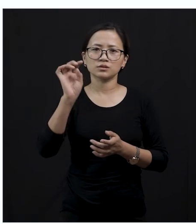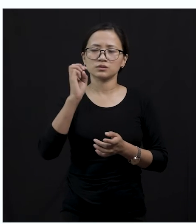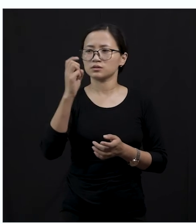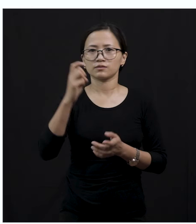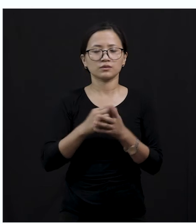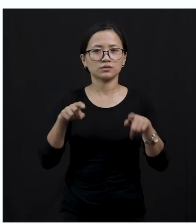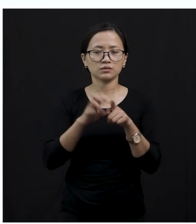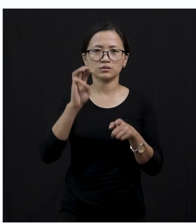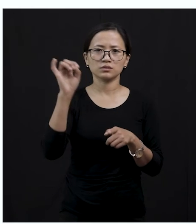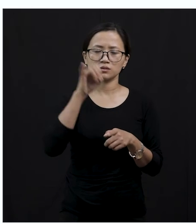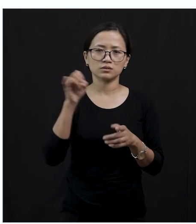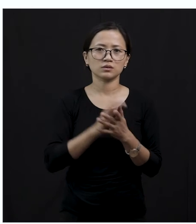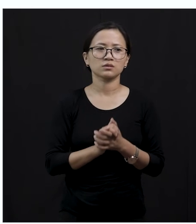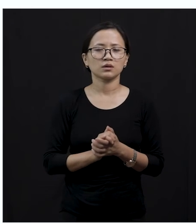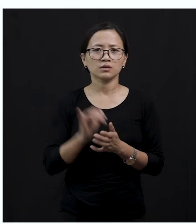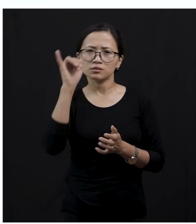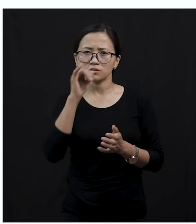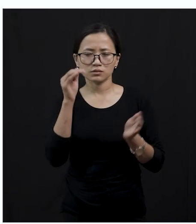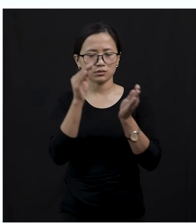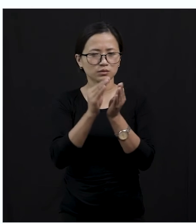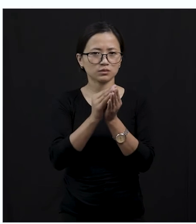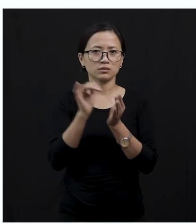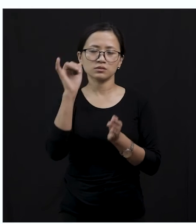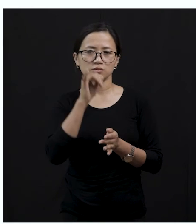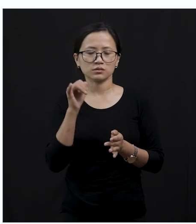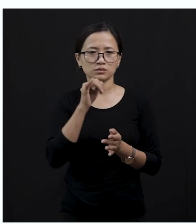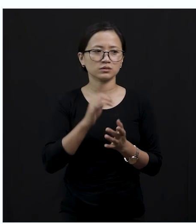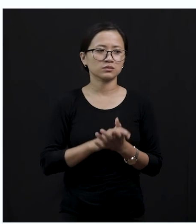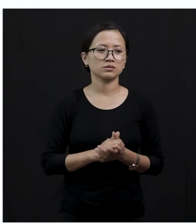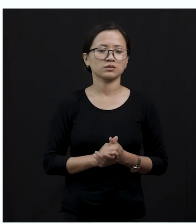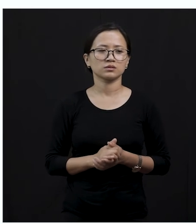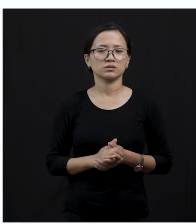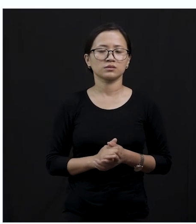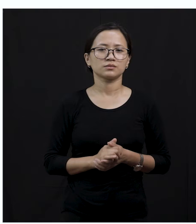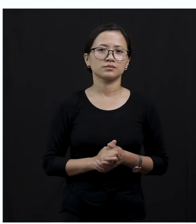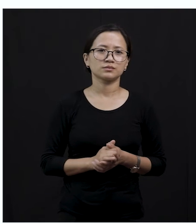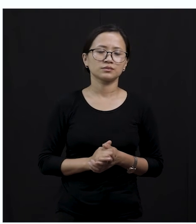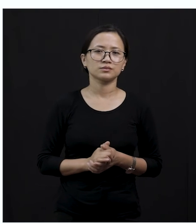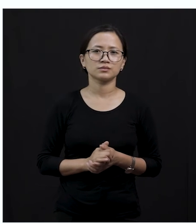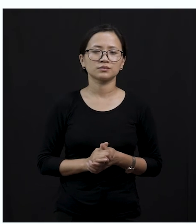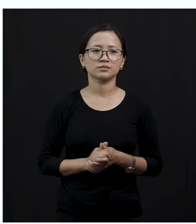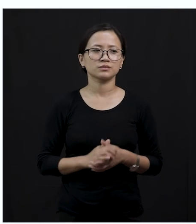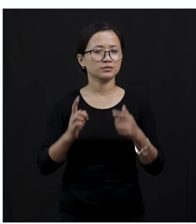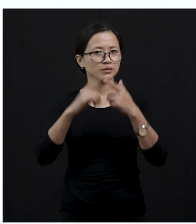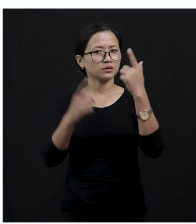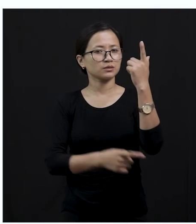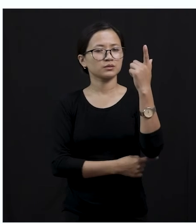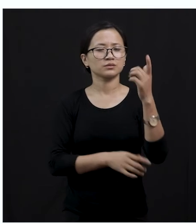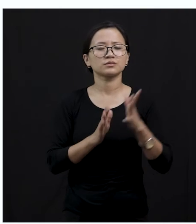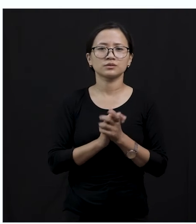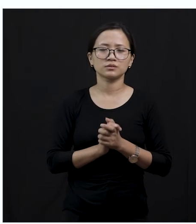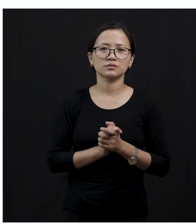and 6. 6 is smaller. So we will take 6 here. And the last remaining